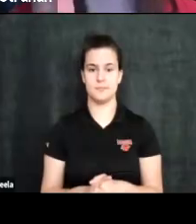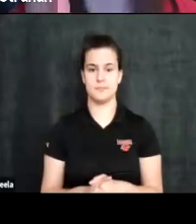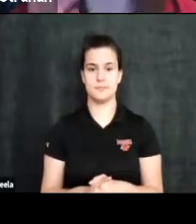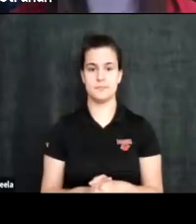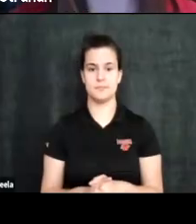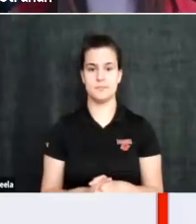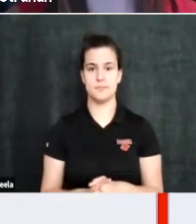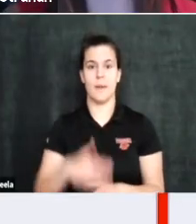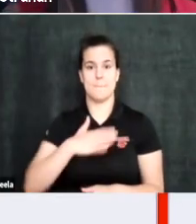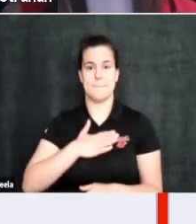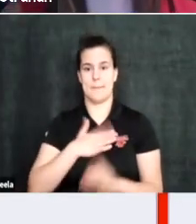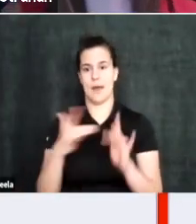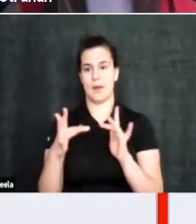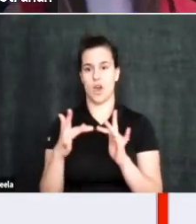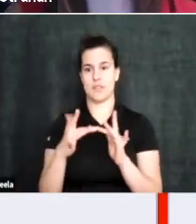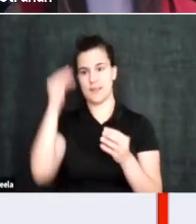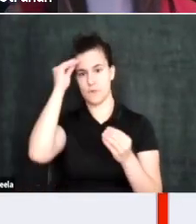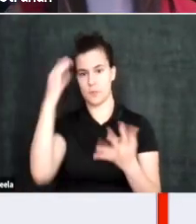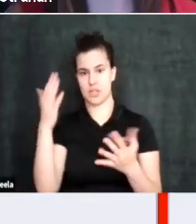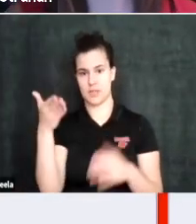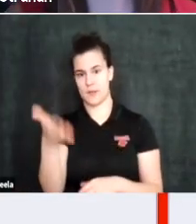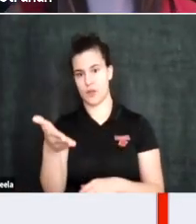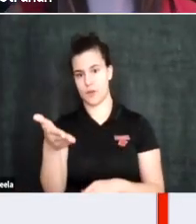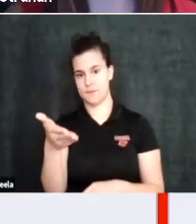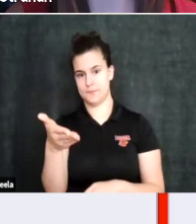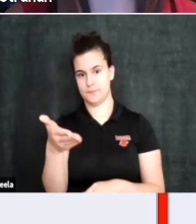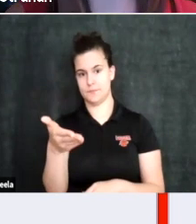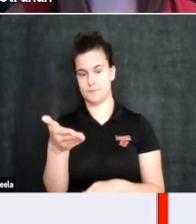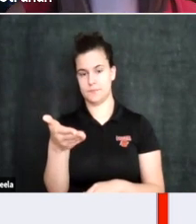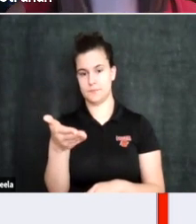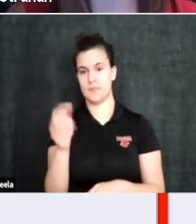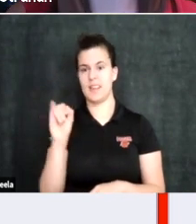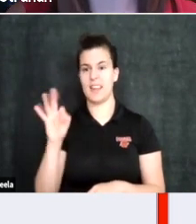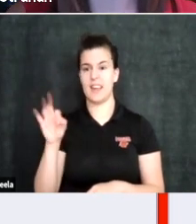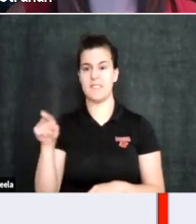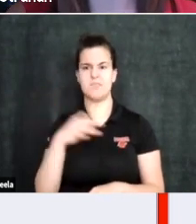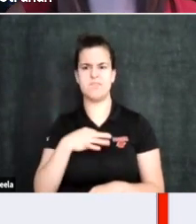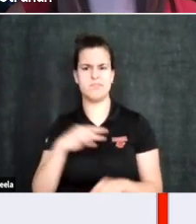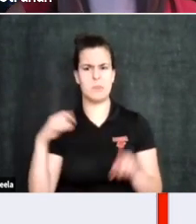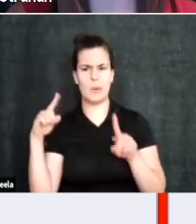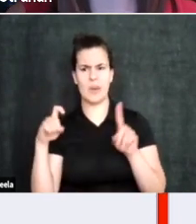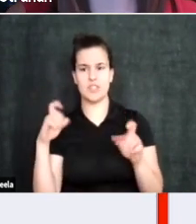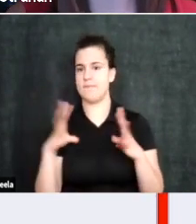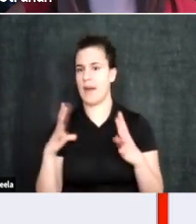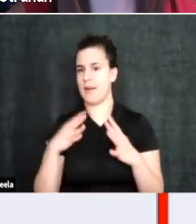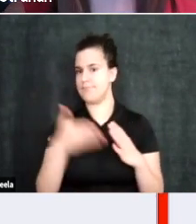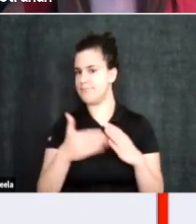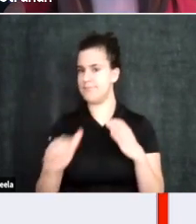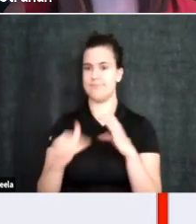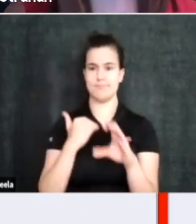This is our contact information. If you have any questions or just would like to reach back out to us and kind of